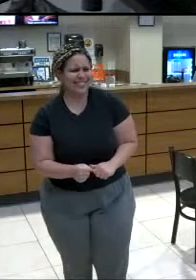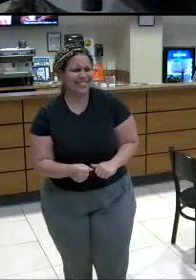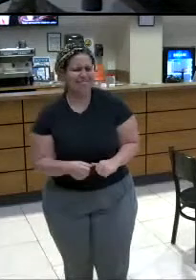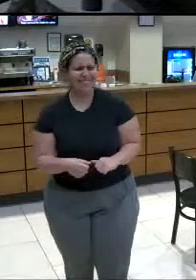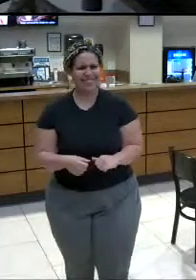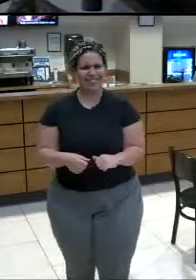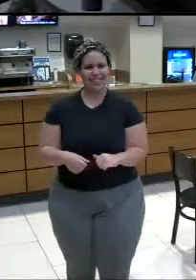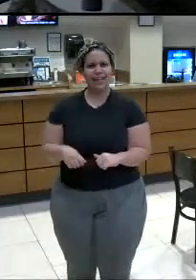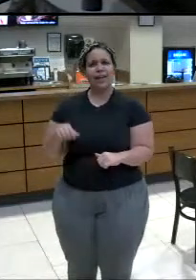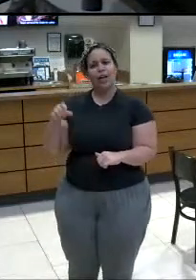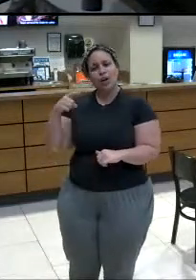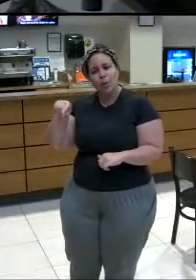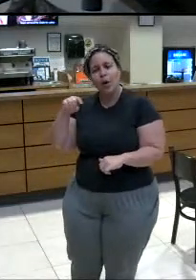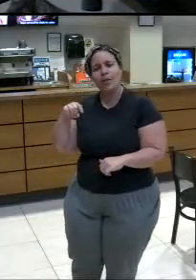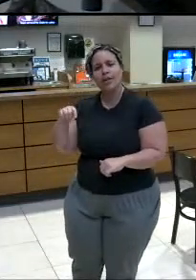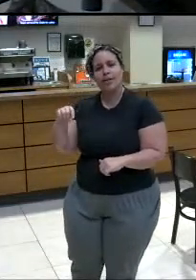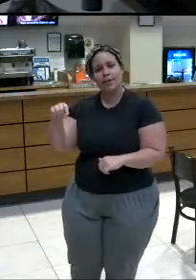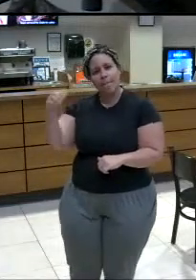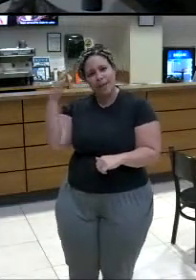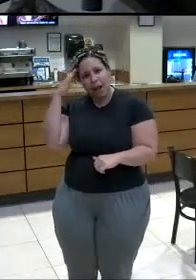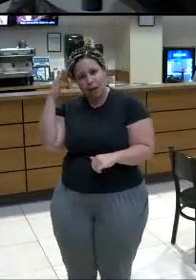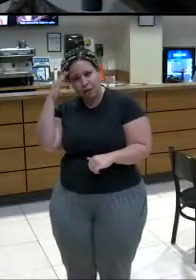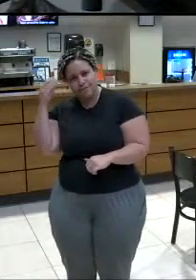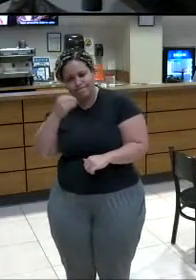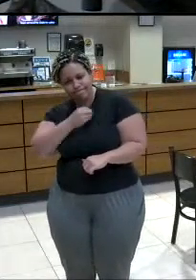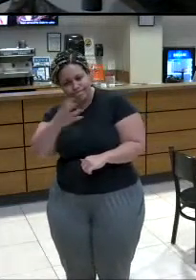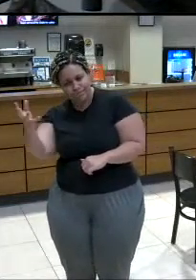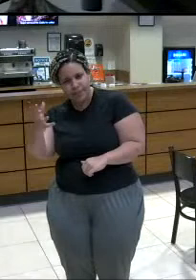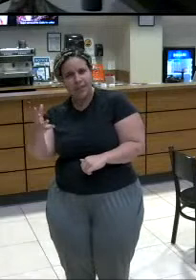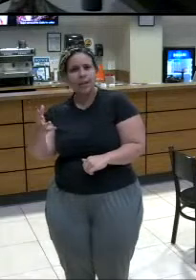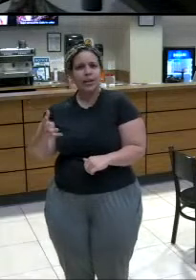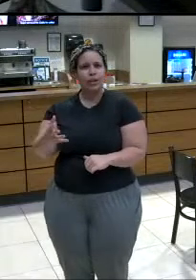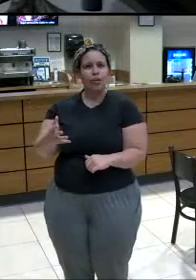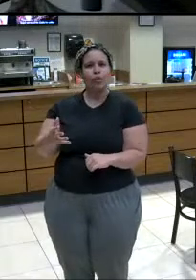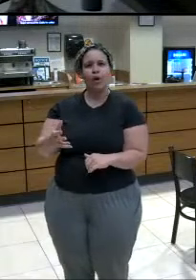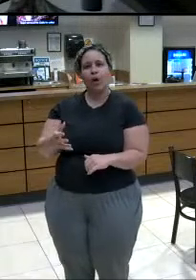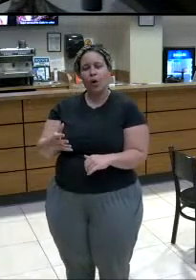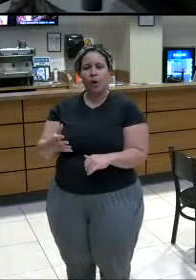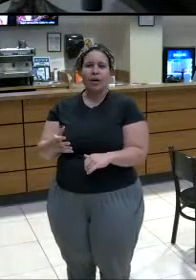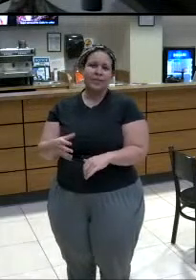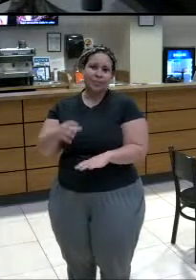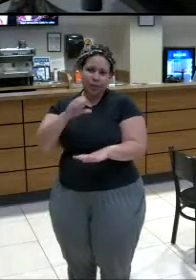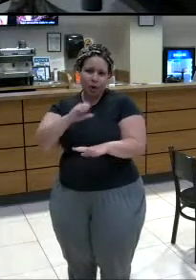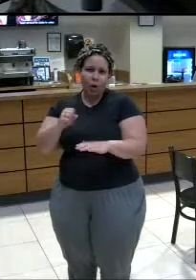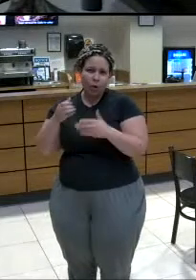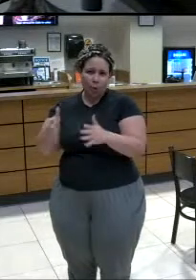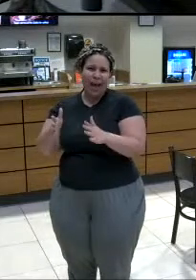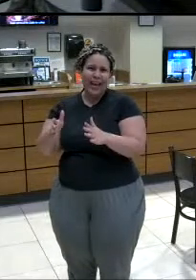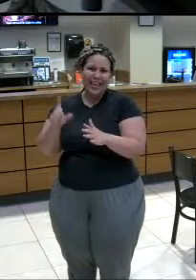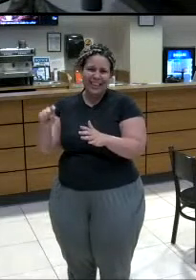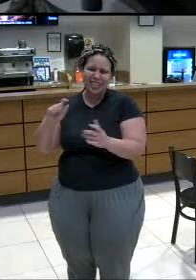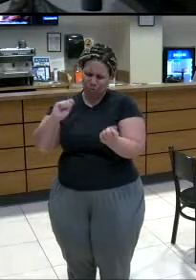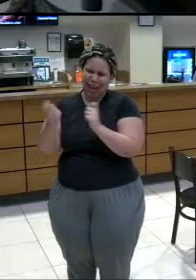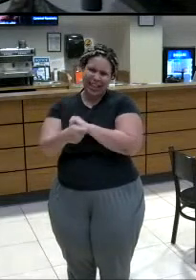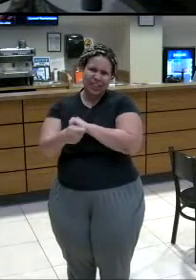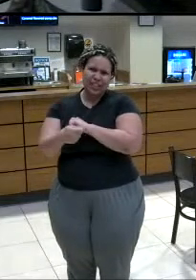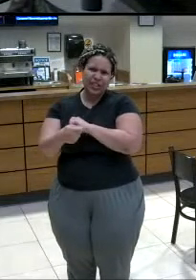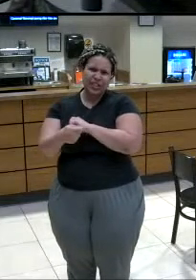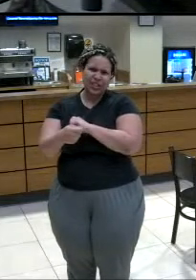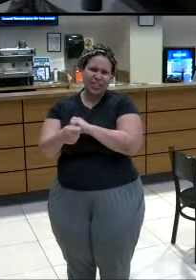accepting, acknowledging that the way that we've always done things is not the way that we need to keep on doing it, and making